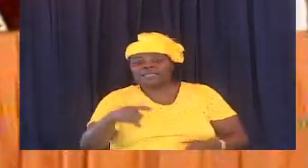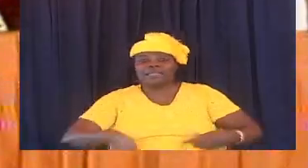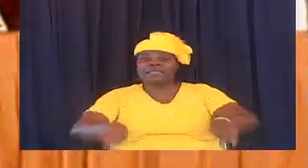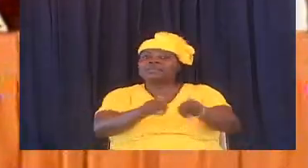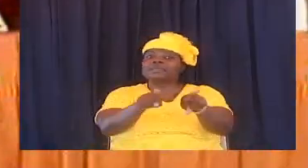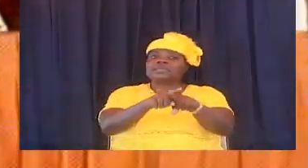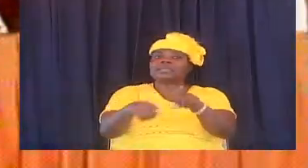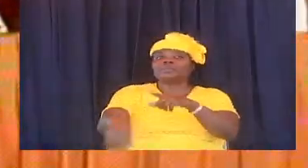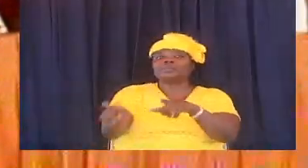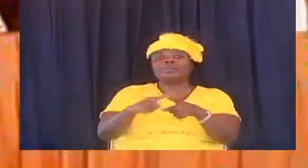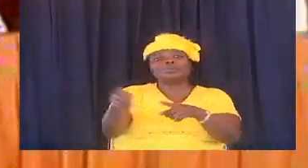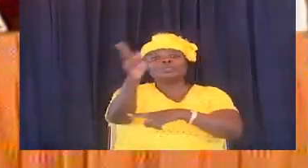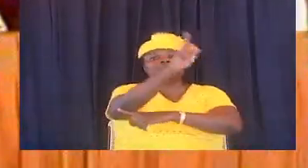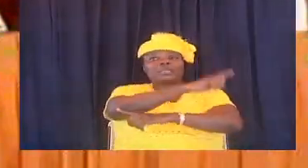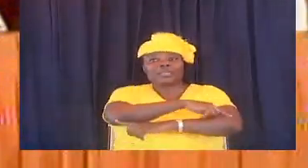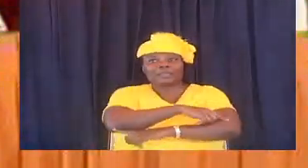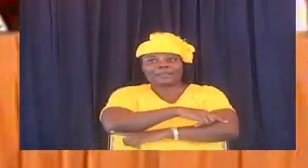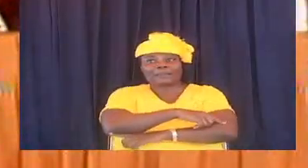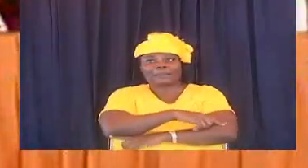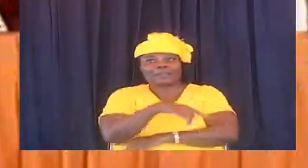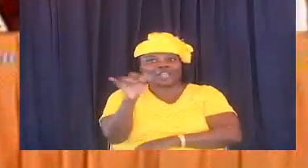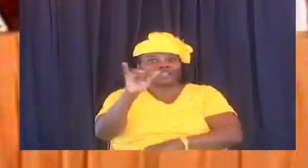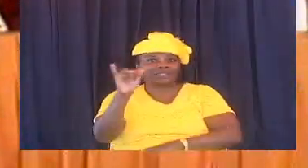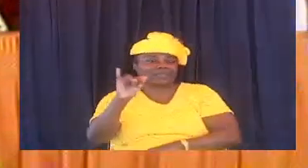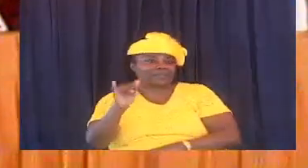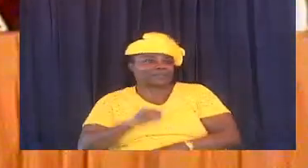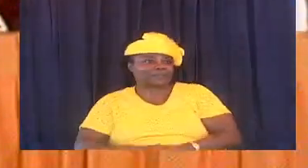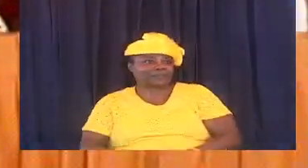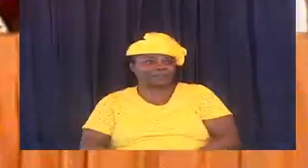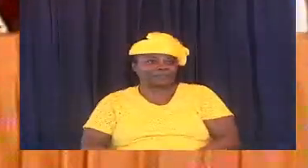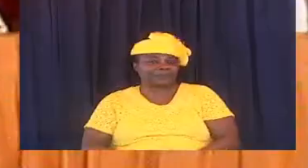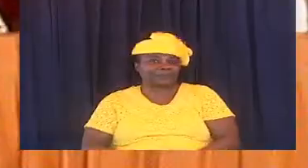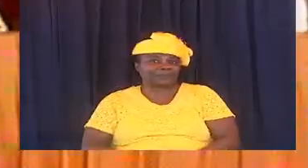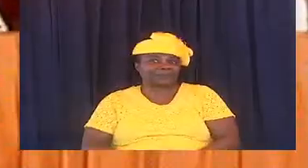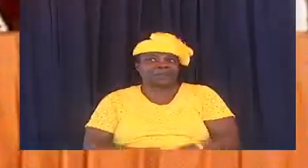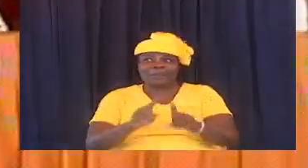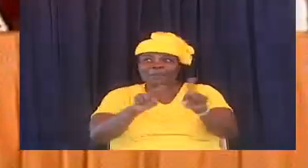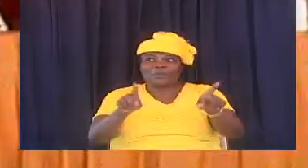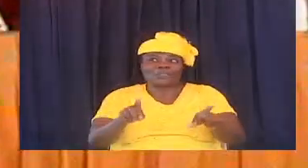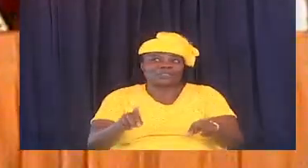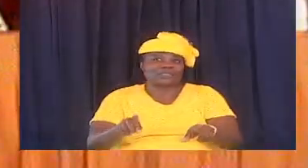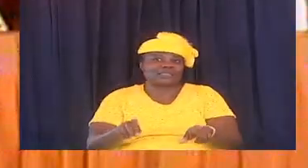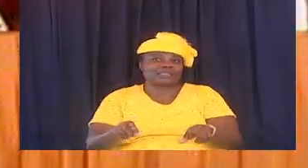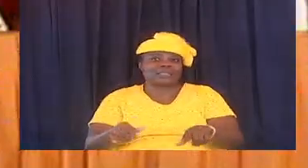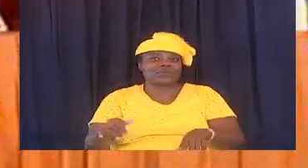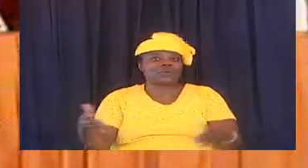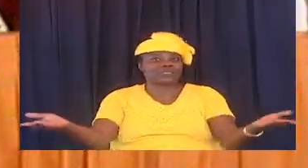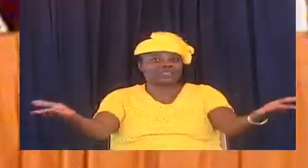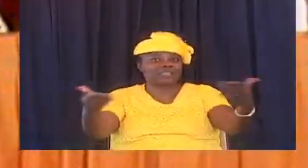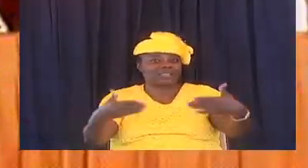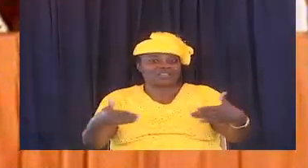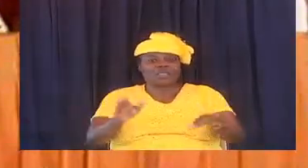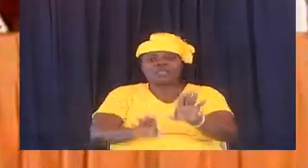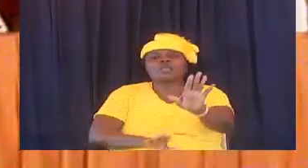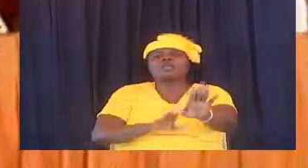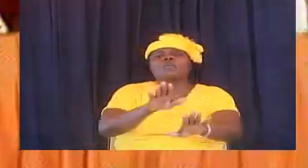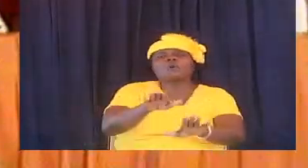that comes in contact with Jesus, they don't remain the same. But while he was here, he walked